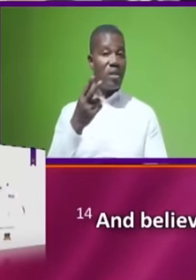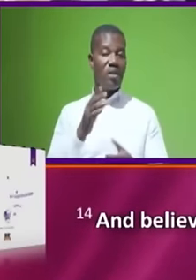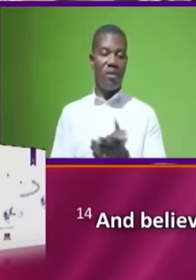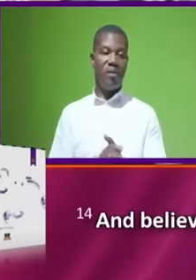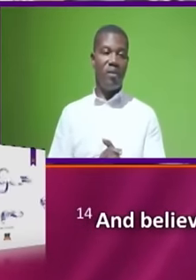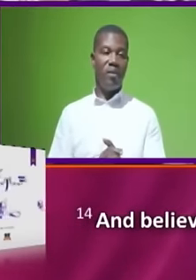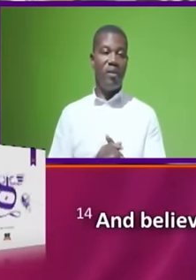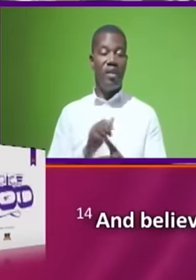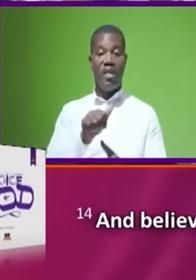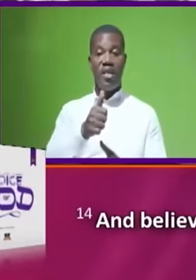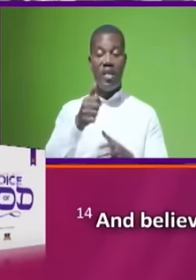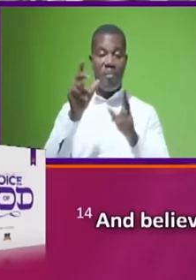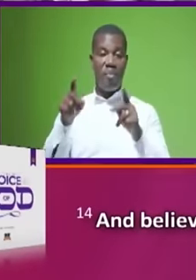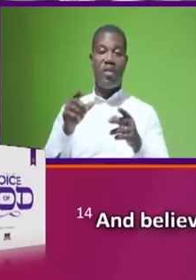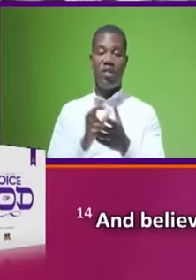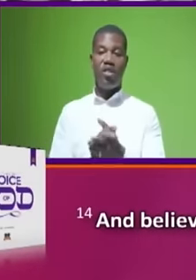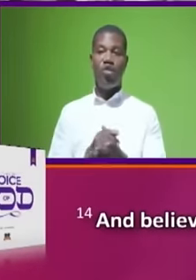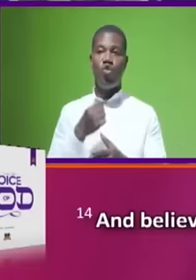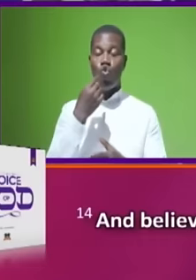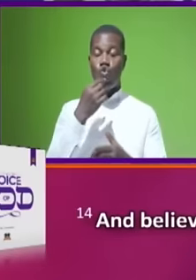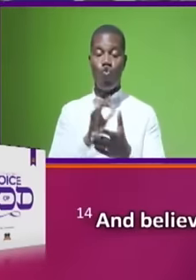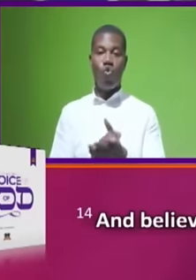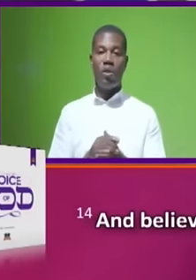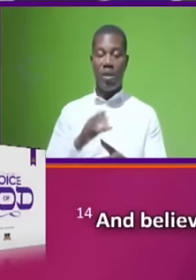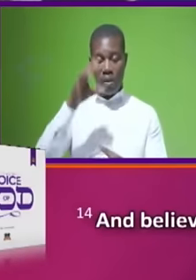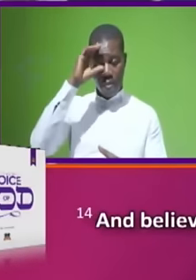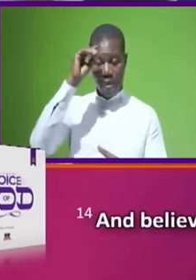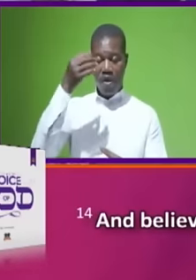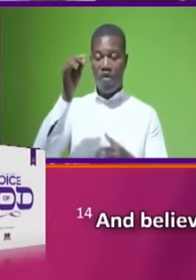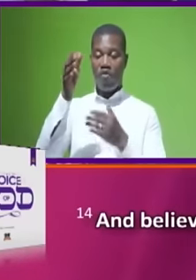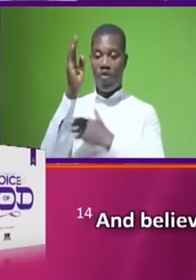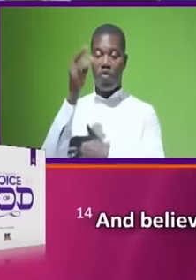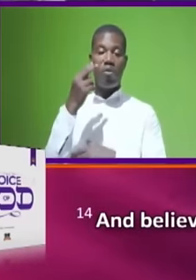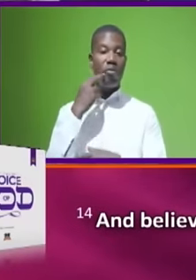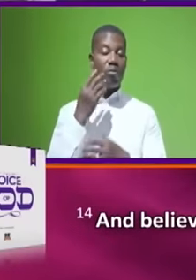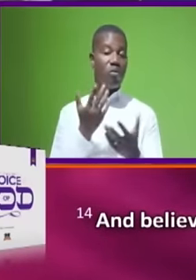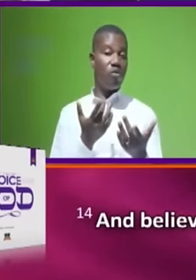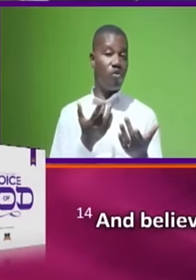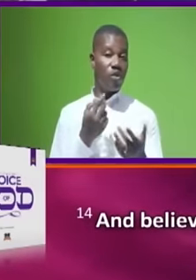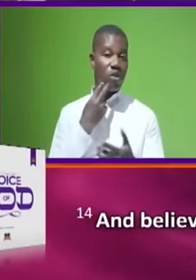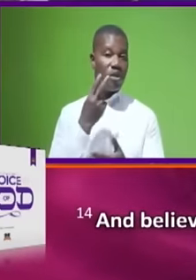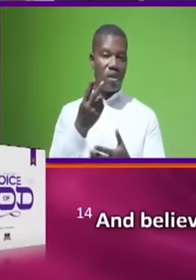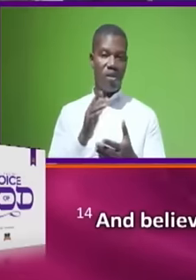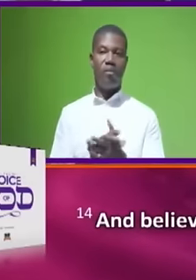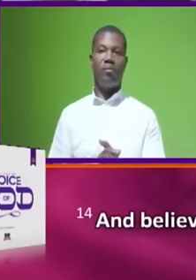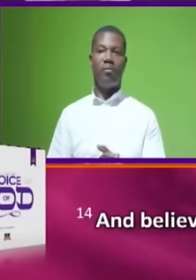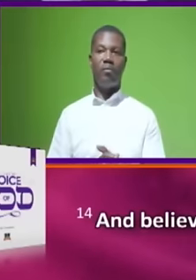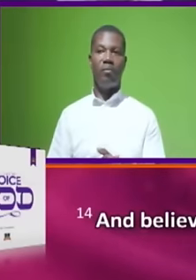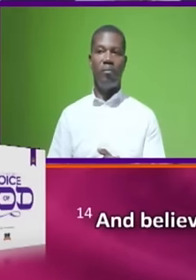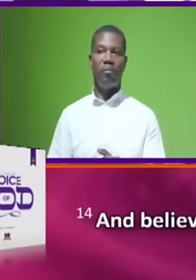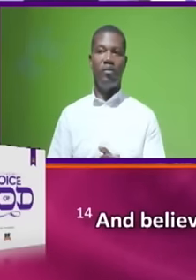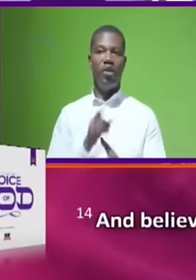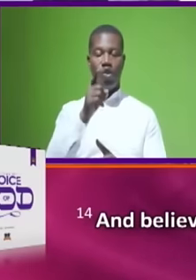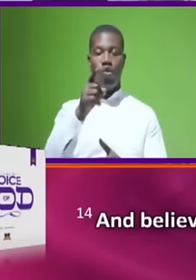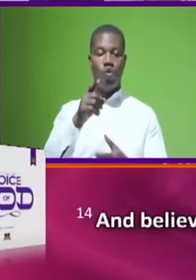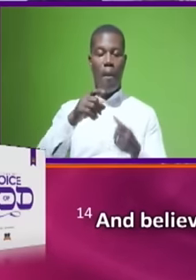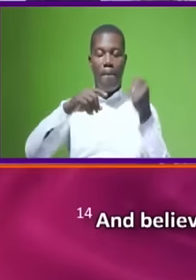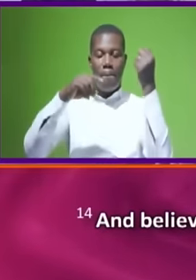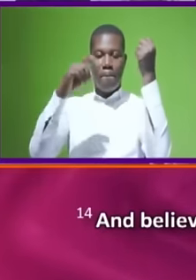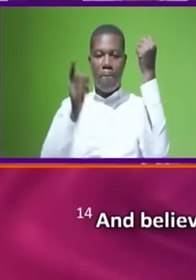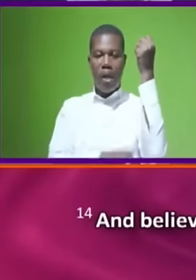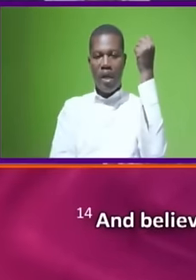Obi awasua yen nyamini pa wasare me adam. So let us come back. Yes. Any man of God. Yes. You are punished.